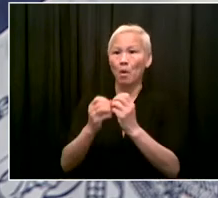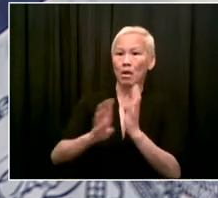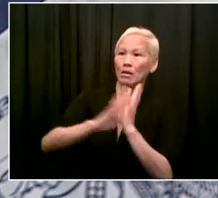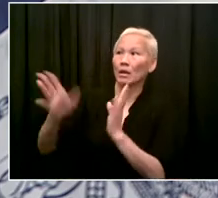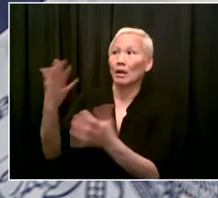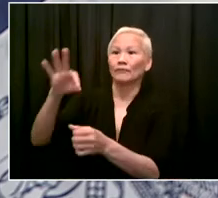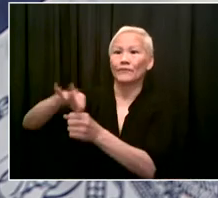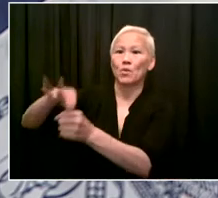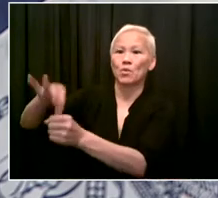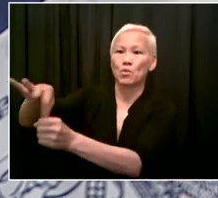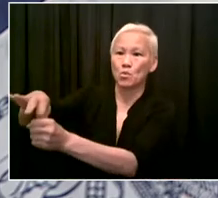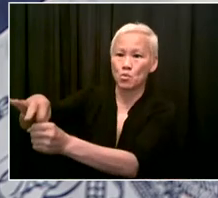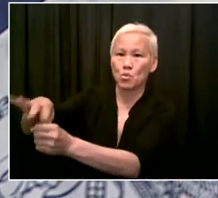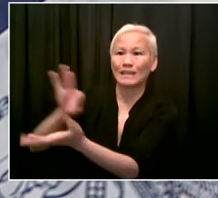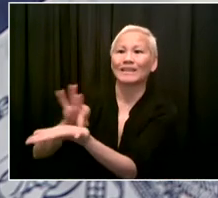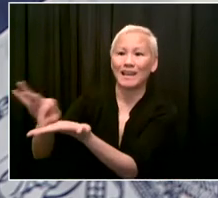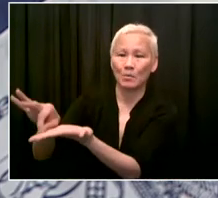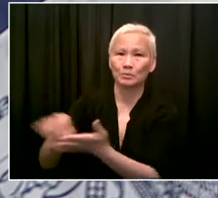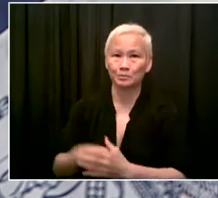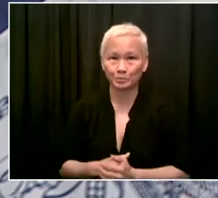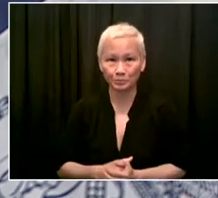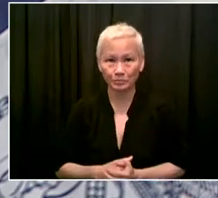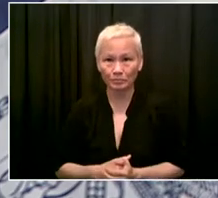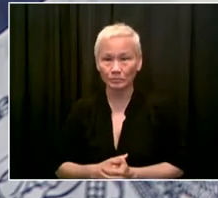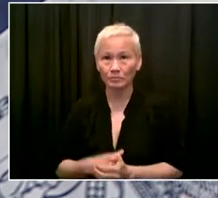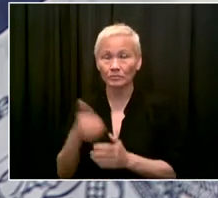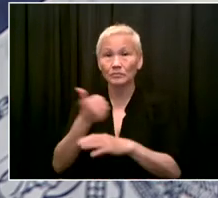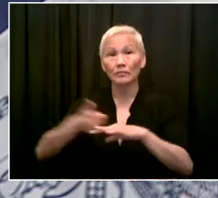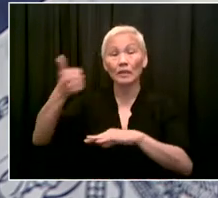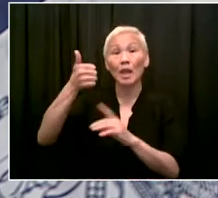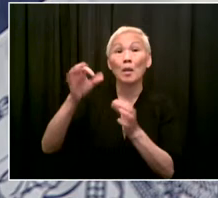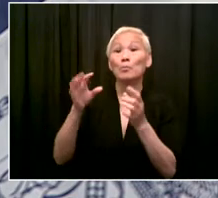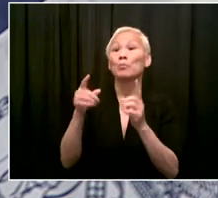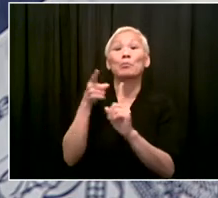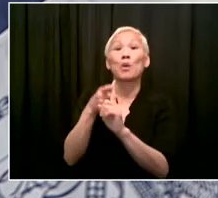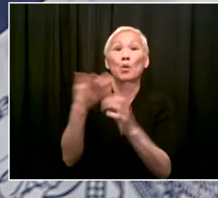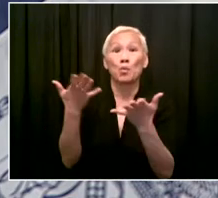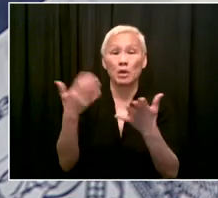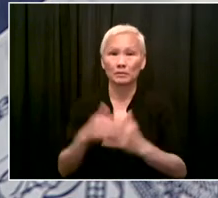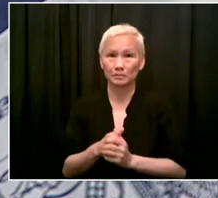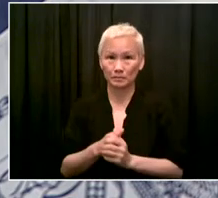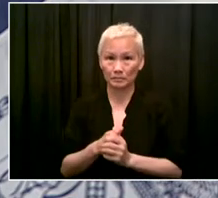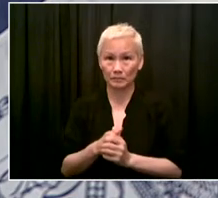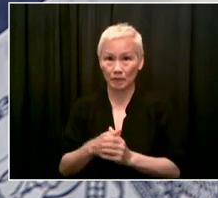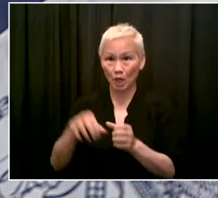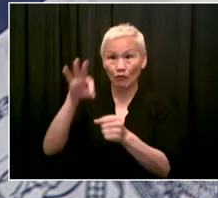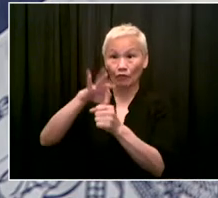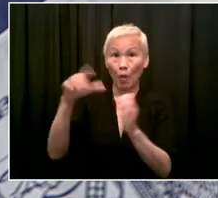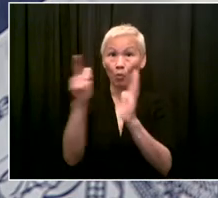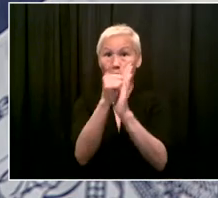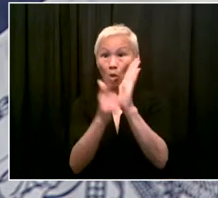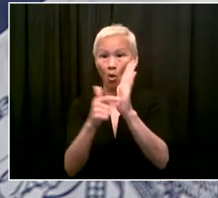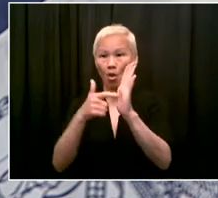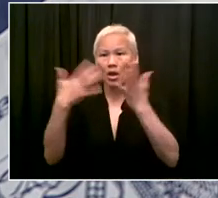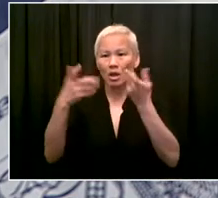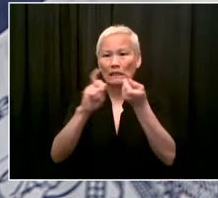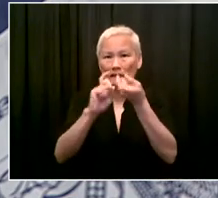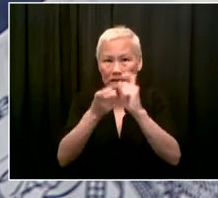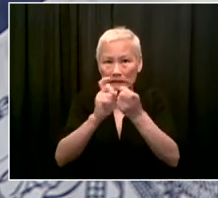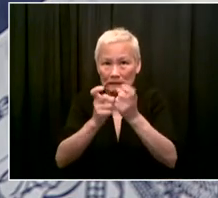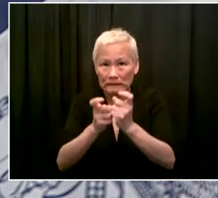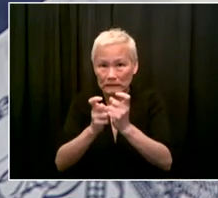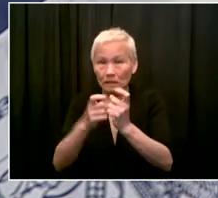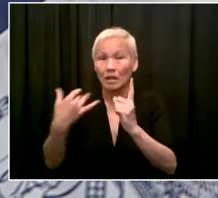reforms and constantly pushing candidates to provide, you know, vivid, strong visions that people can latch onto, because people have